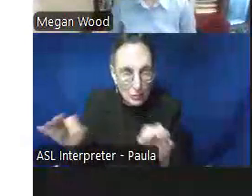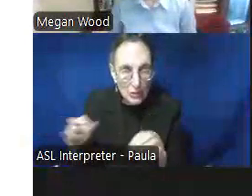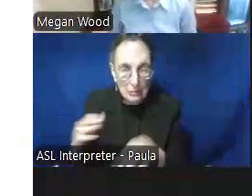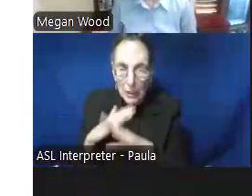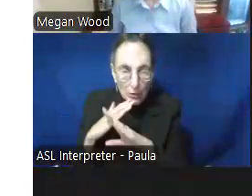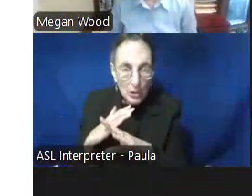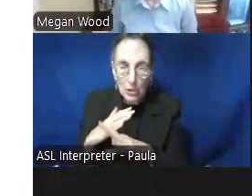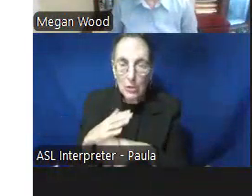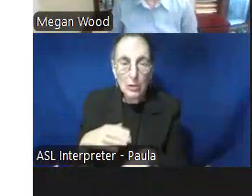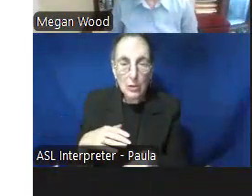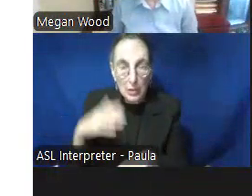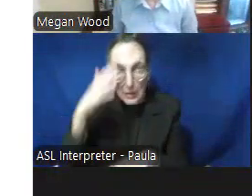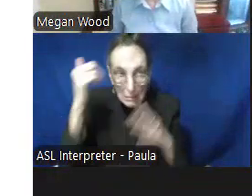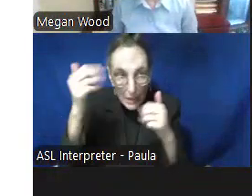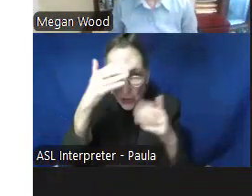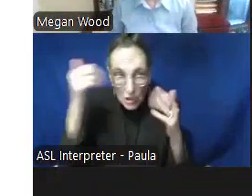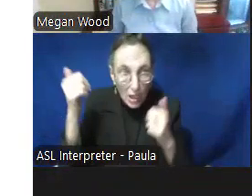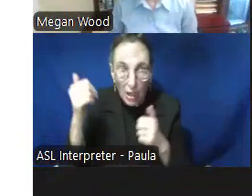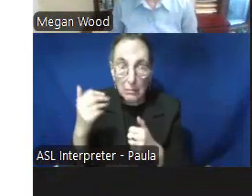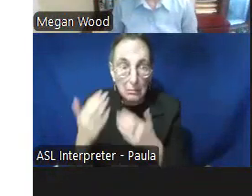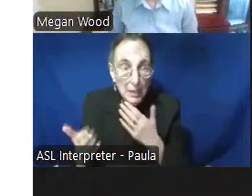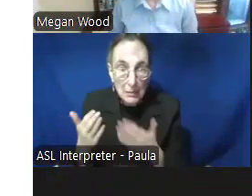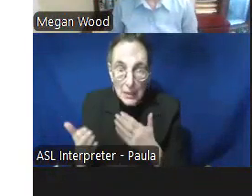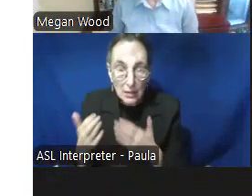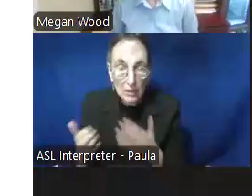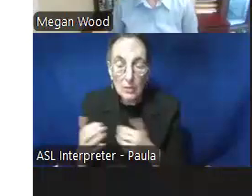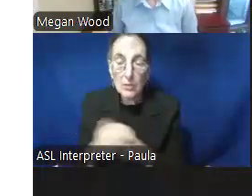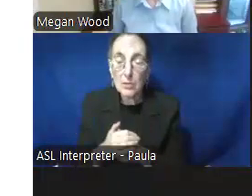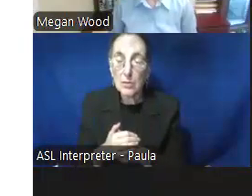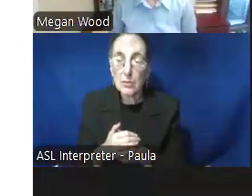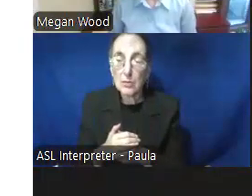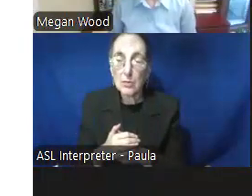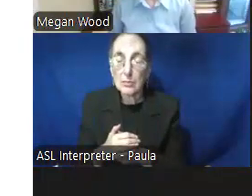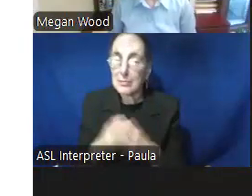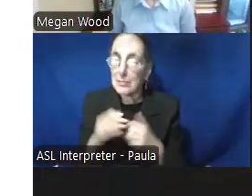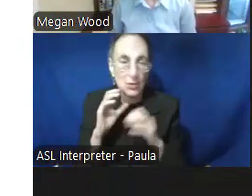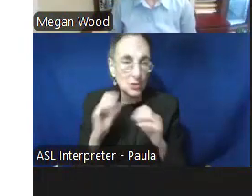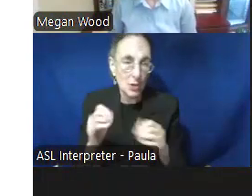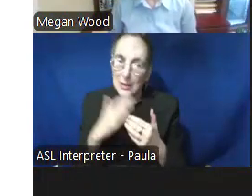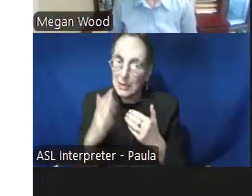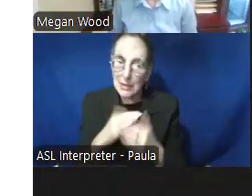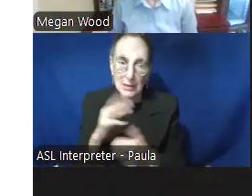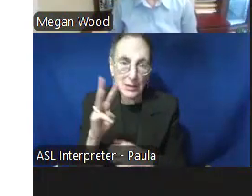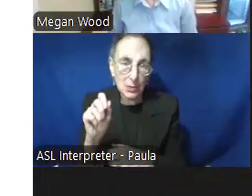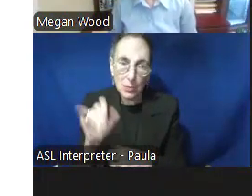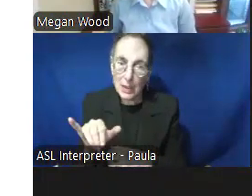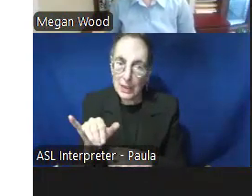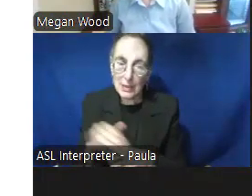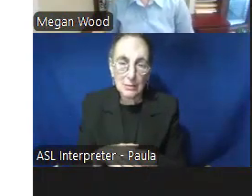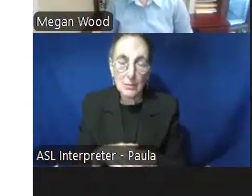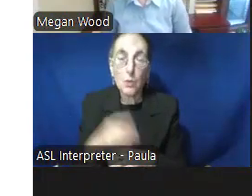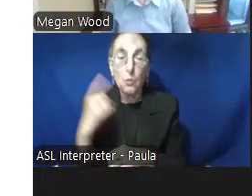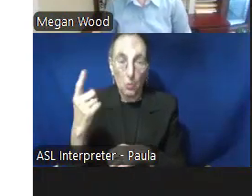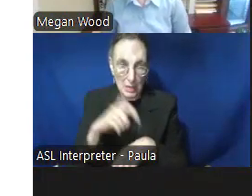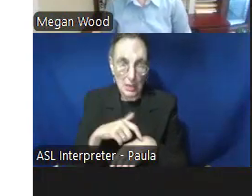And the answer is there's no easy way to do that. I think we had one particular gentleman, Megan, that had